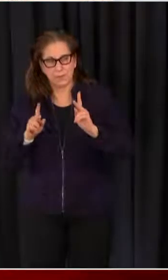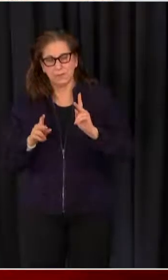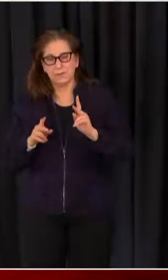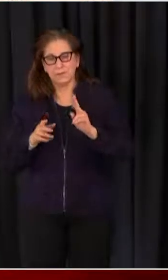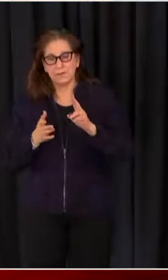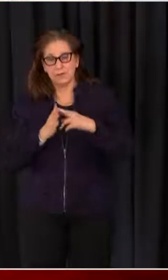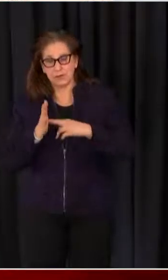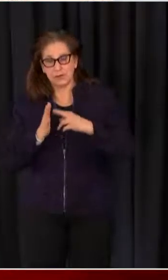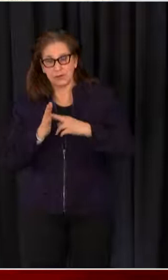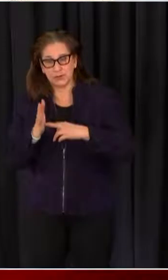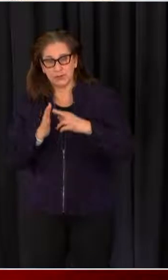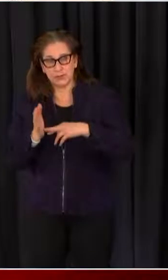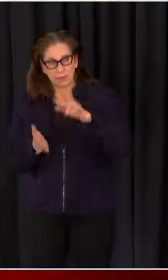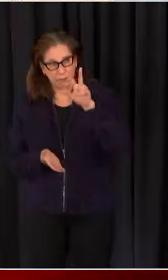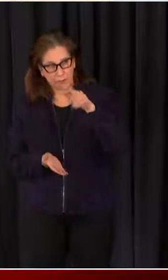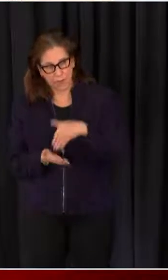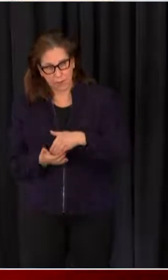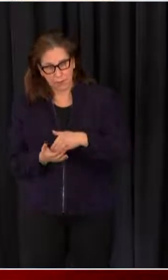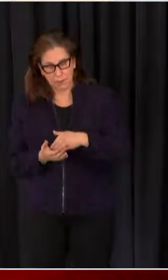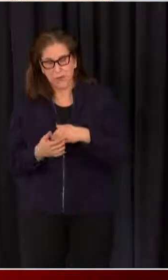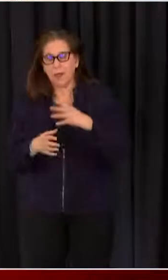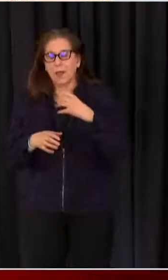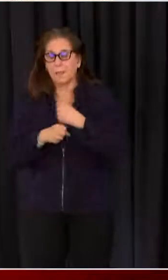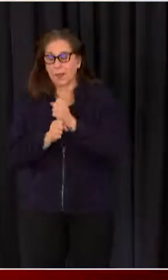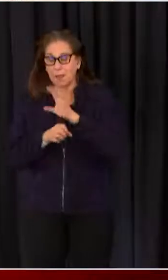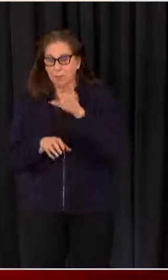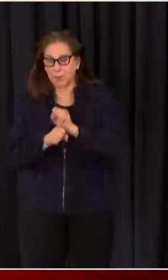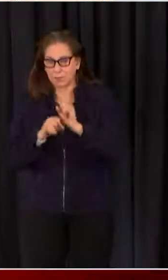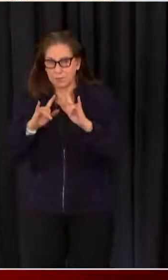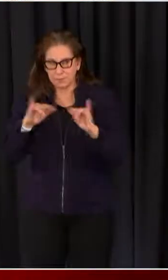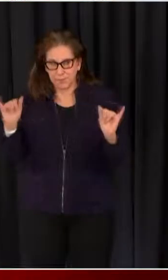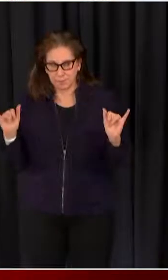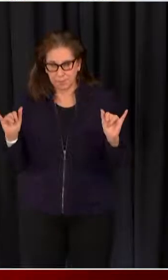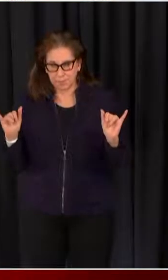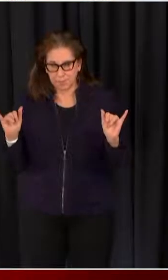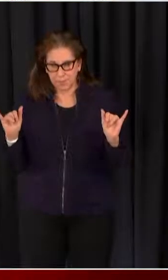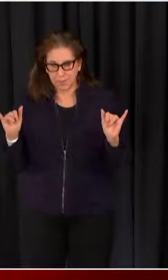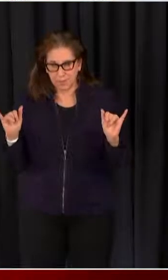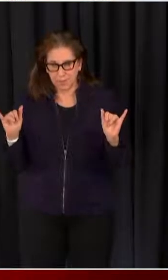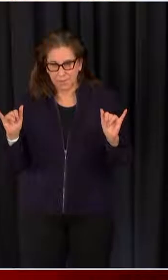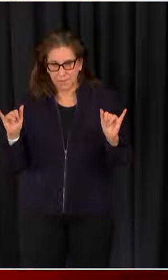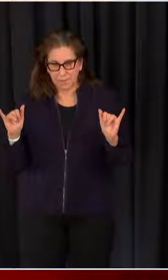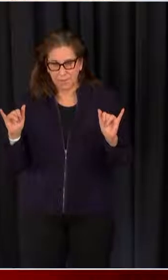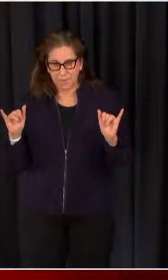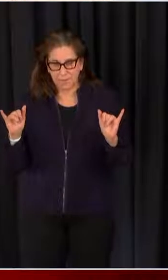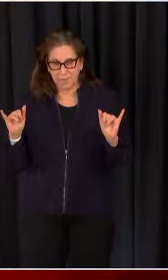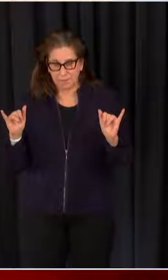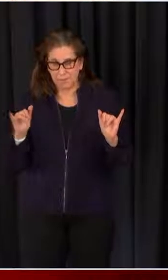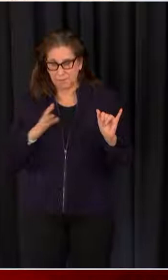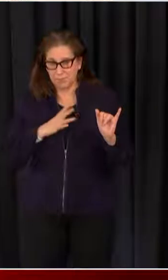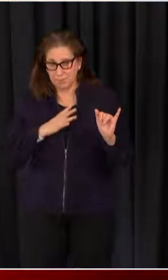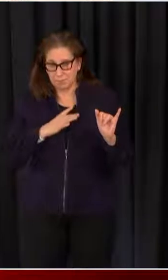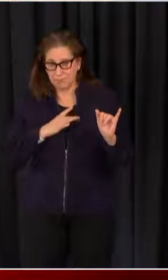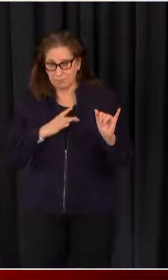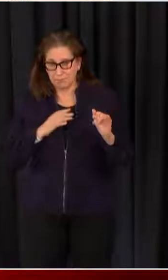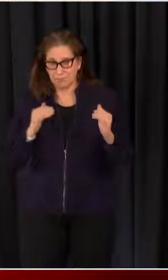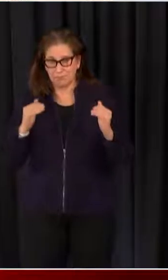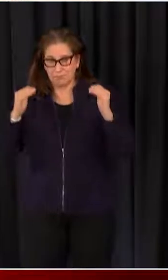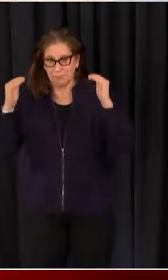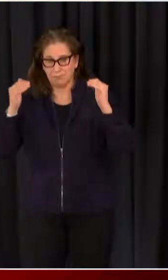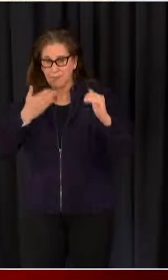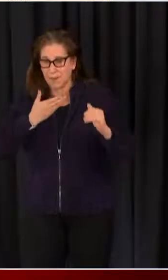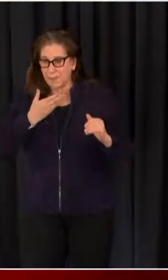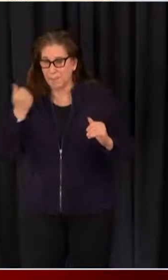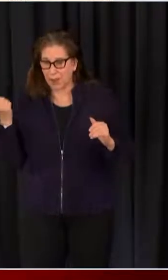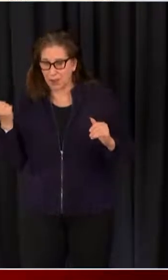questionnaire at that time. And other technical things were removed or made